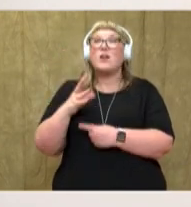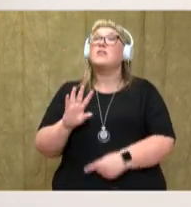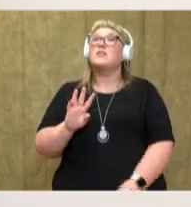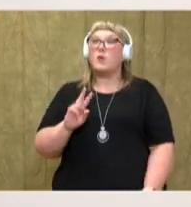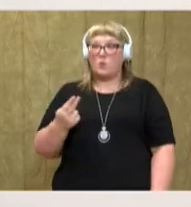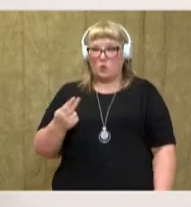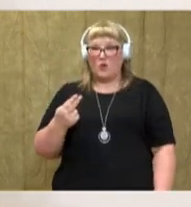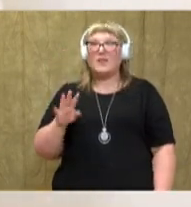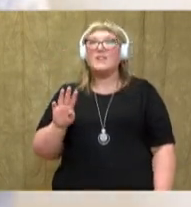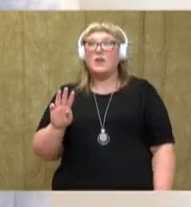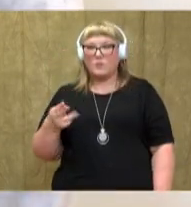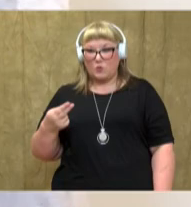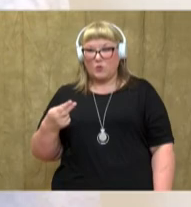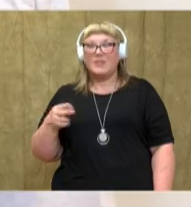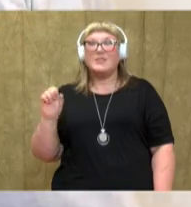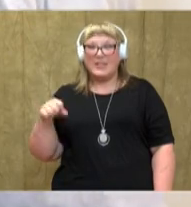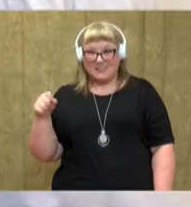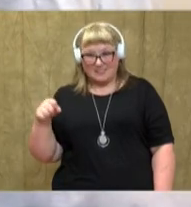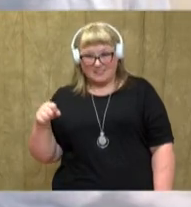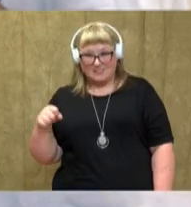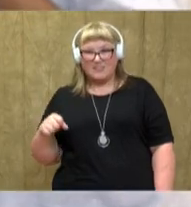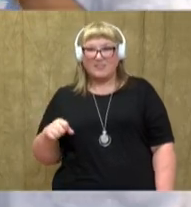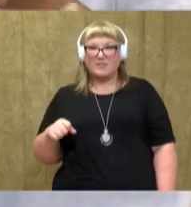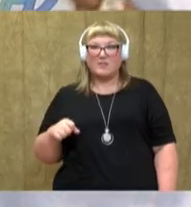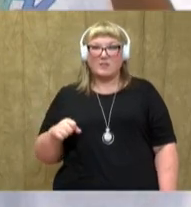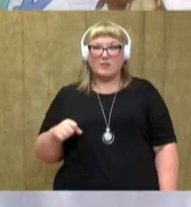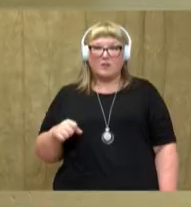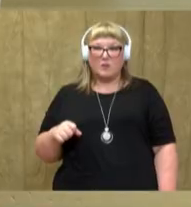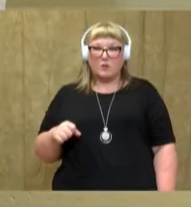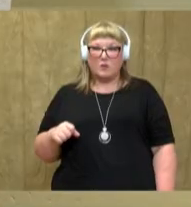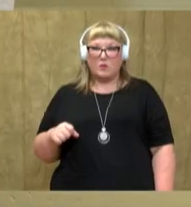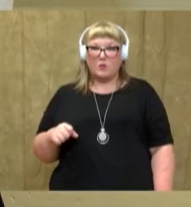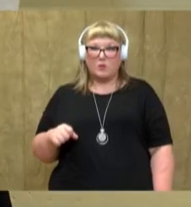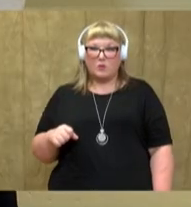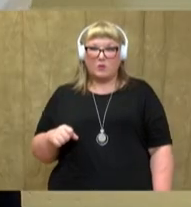absolutely strong burst of air. I know that it's a digraph.